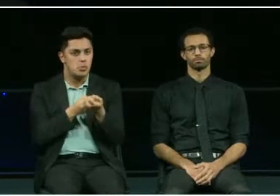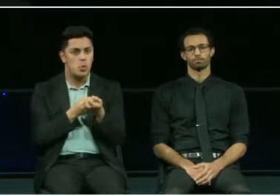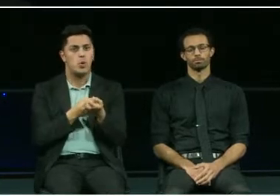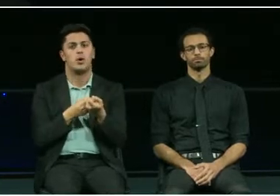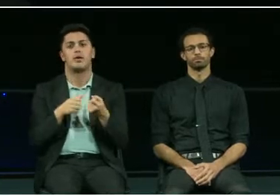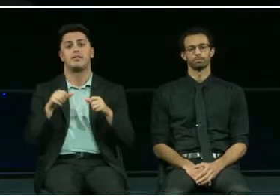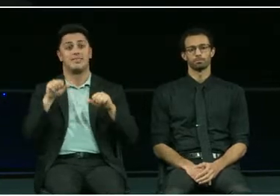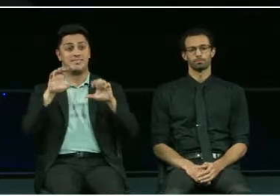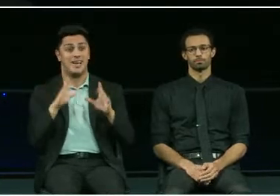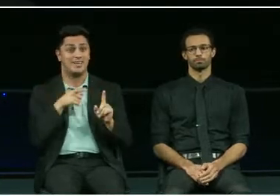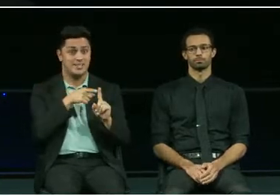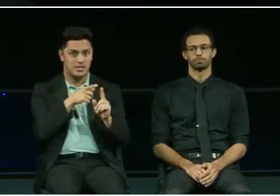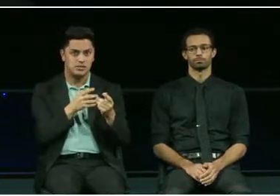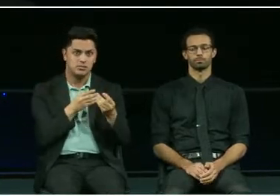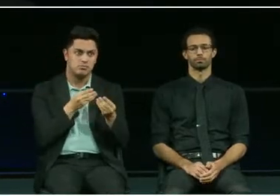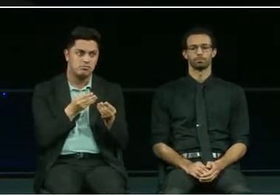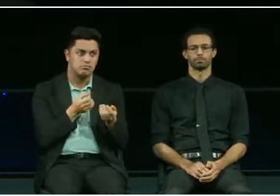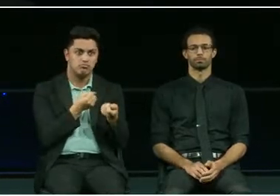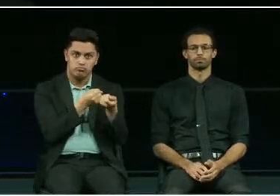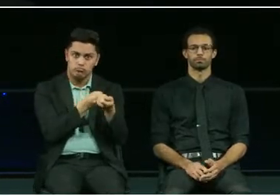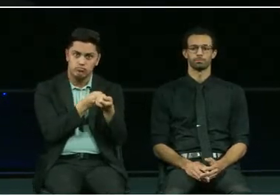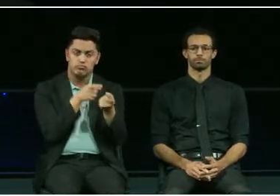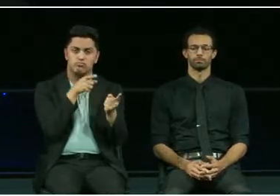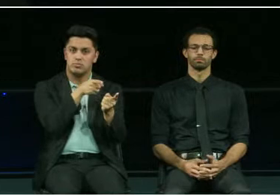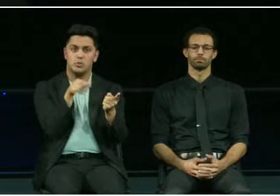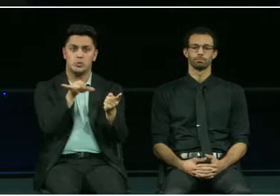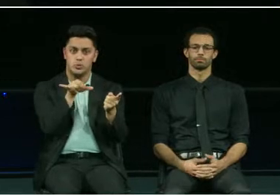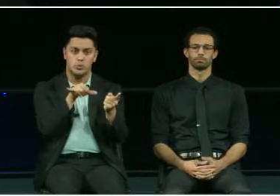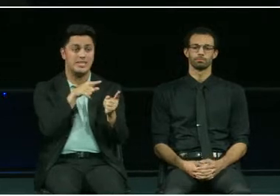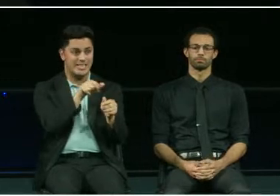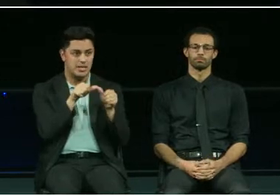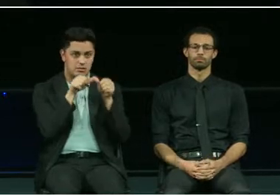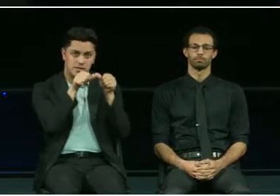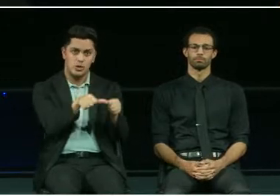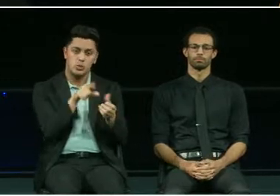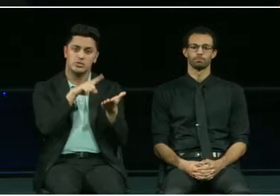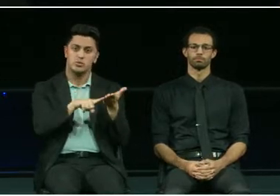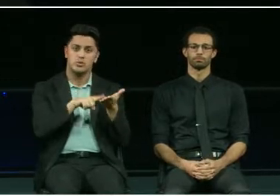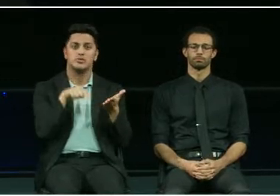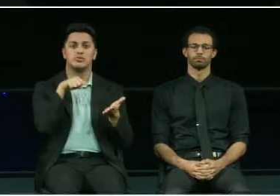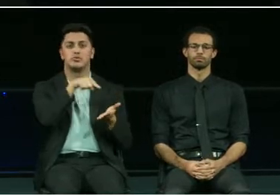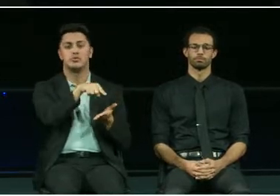also, and now he is, because of the film, he's now able to continue his research